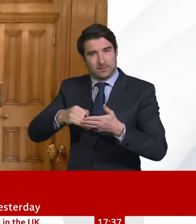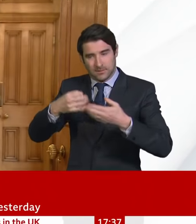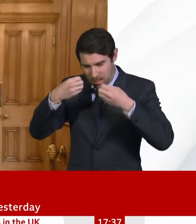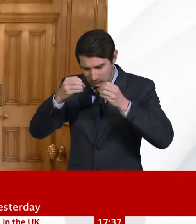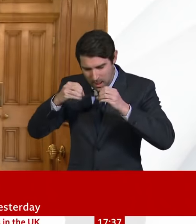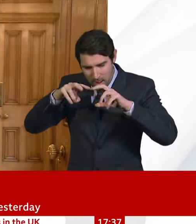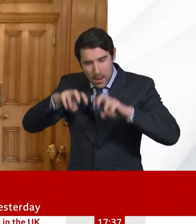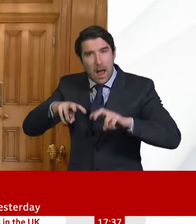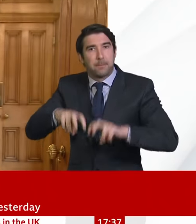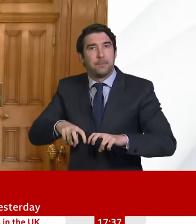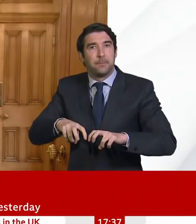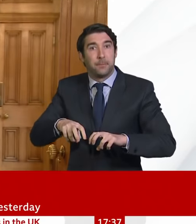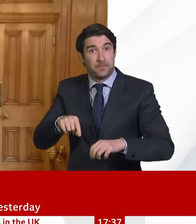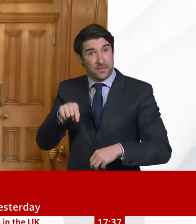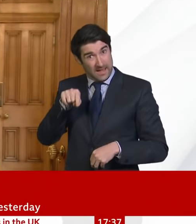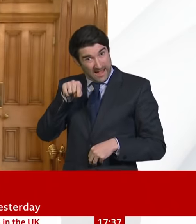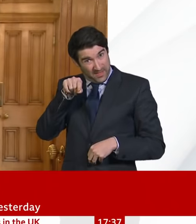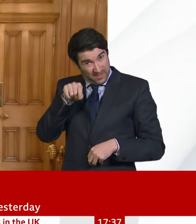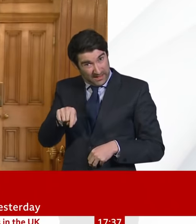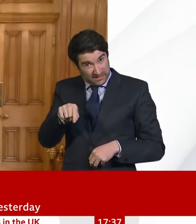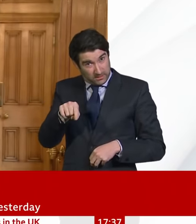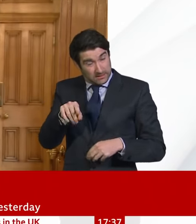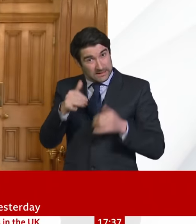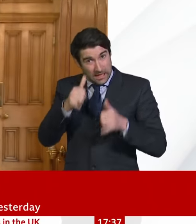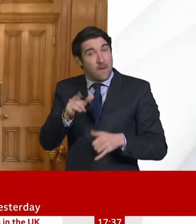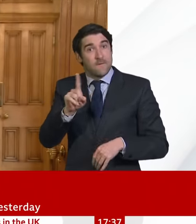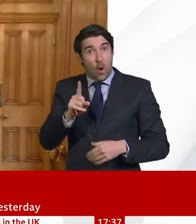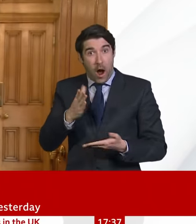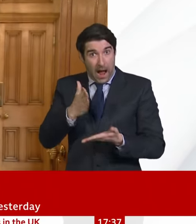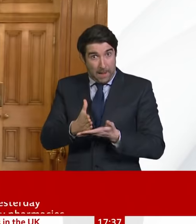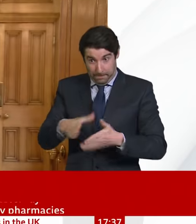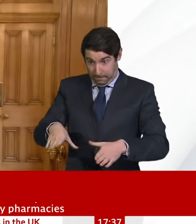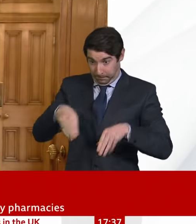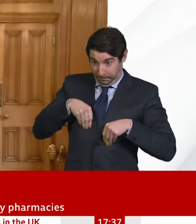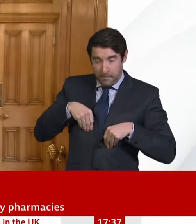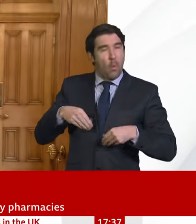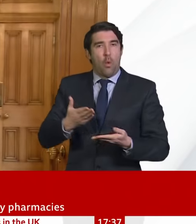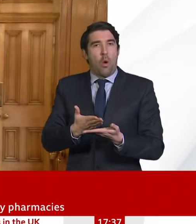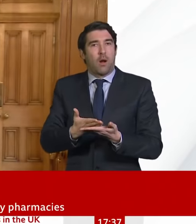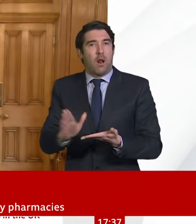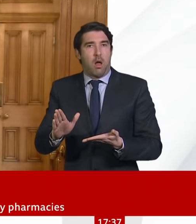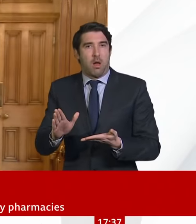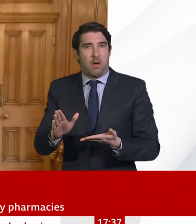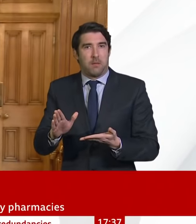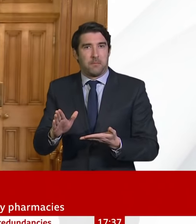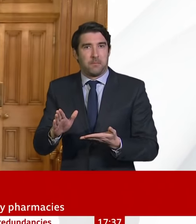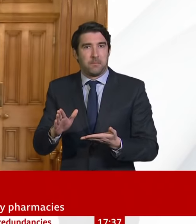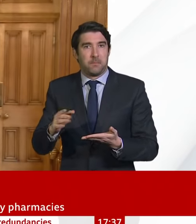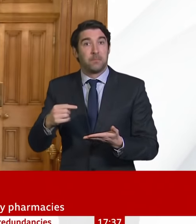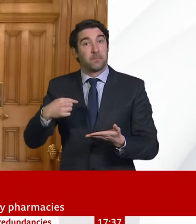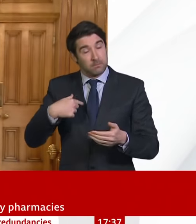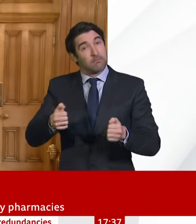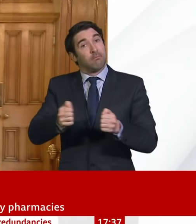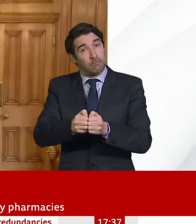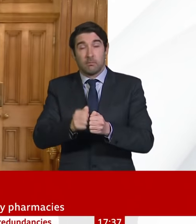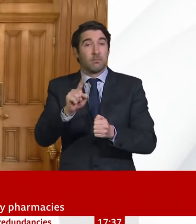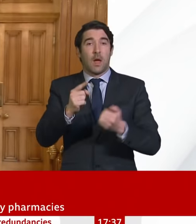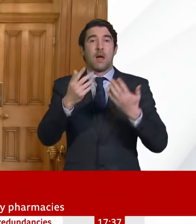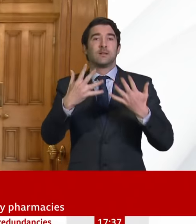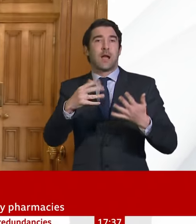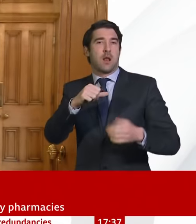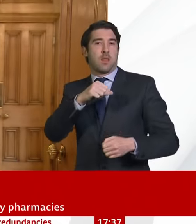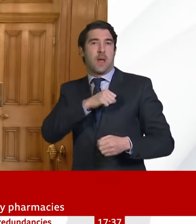is the testing to find out if you currently have the virus. We've already reached a target of 10,000 tests per day, precisely